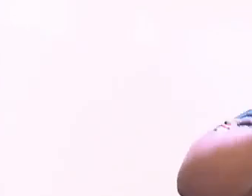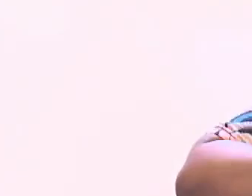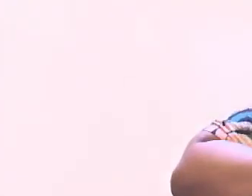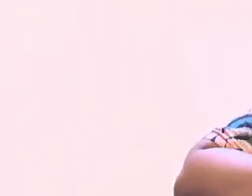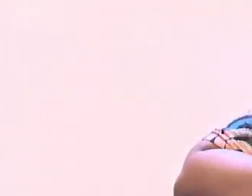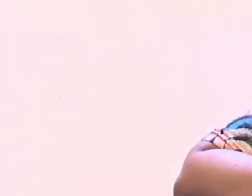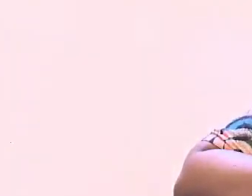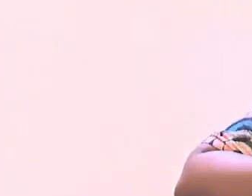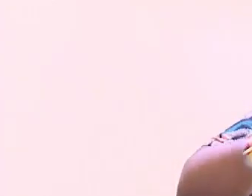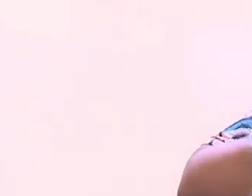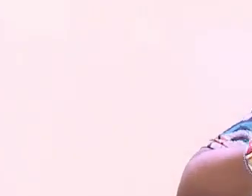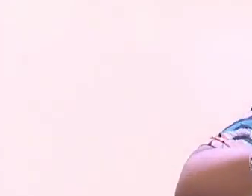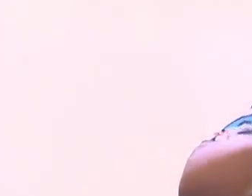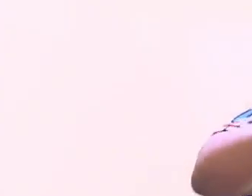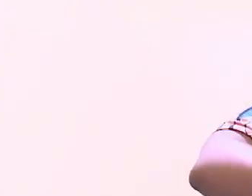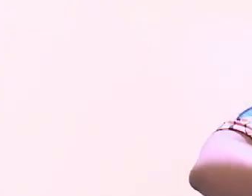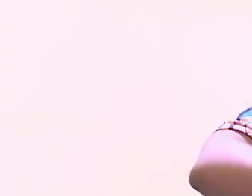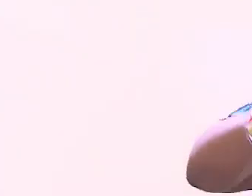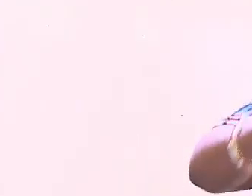technology will be able to